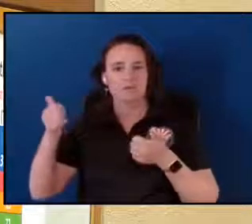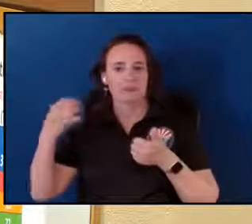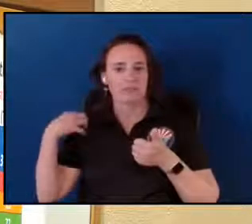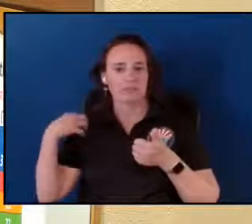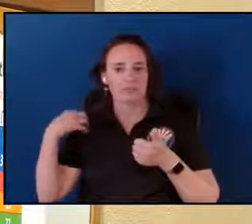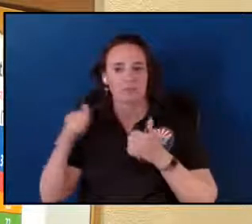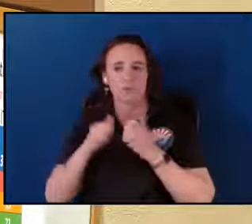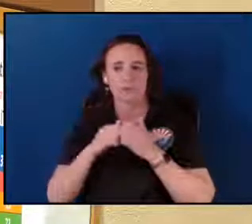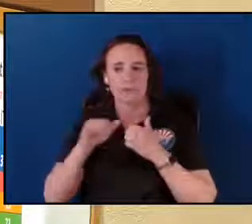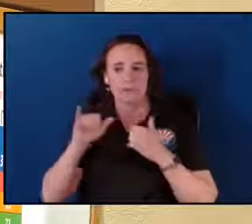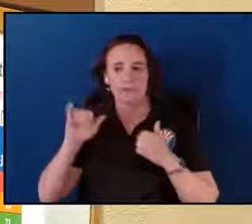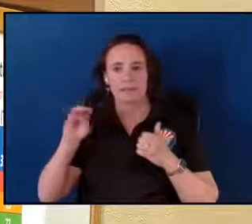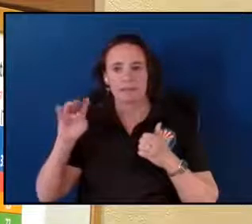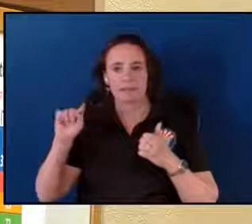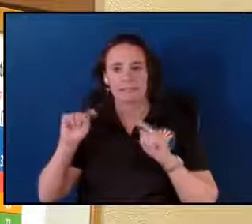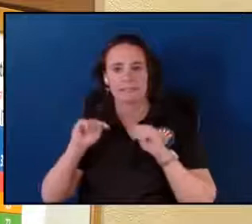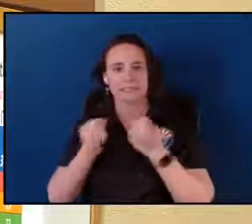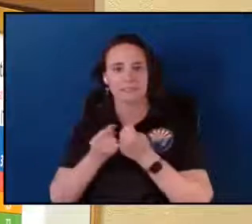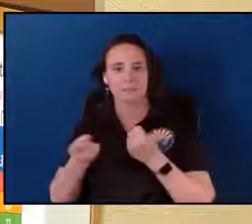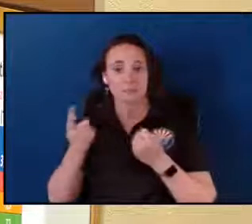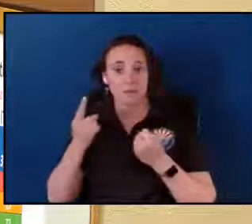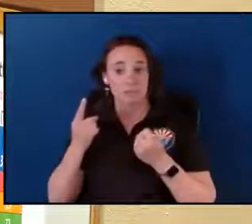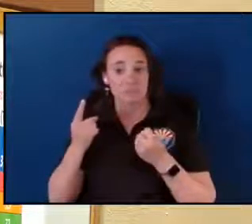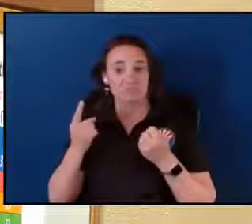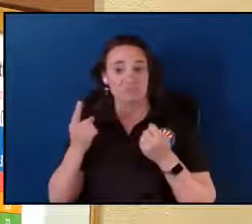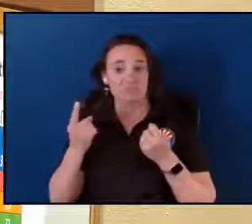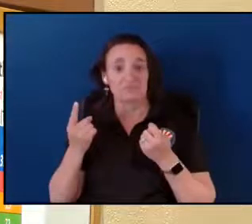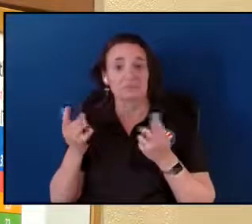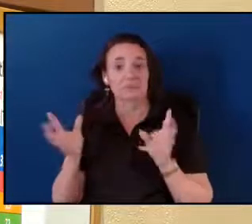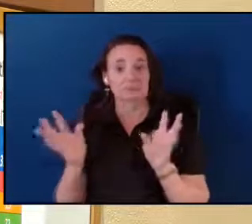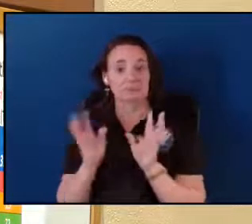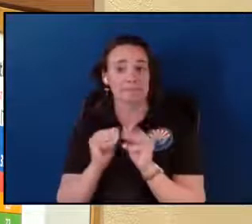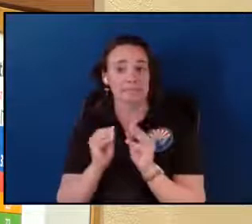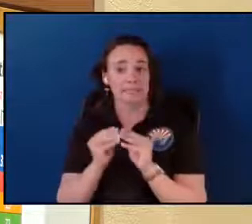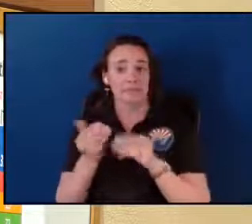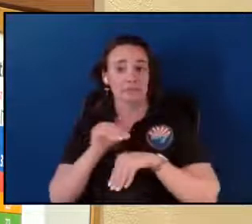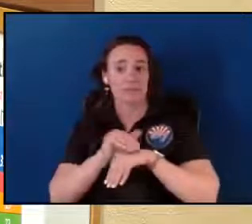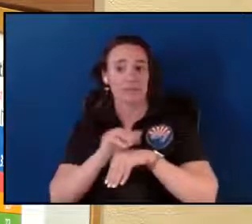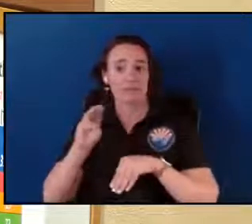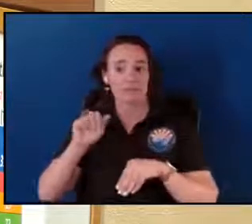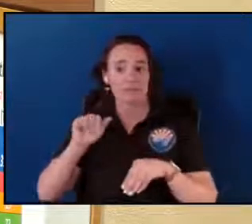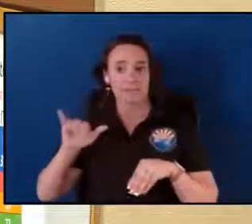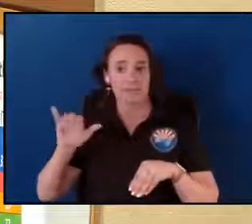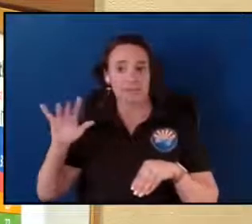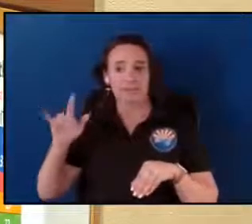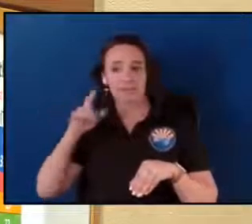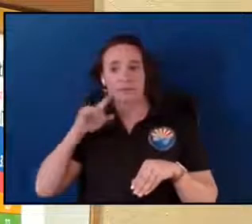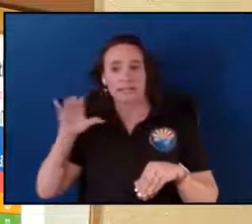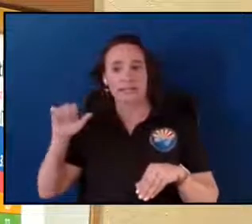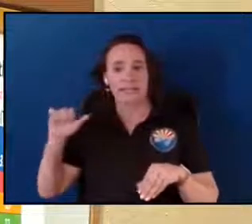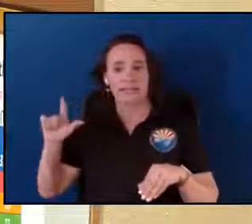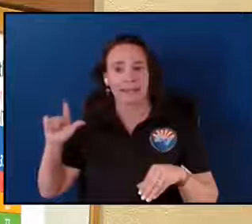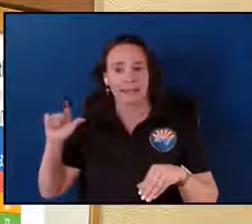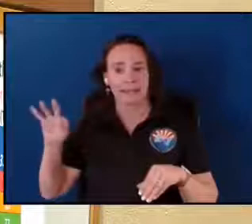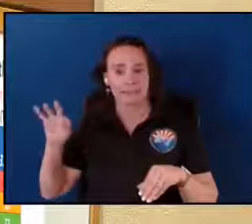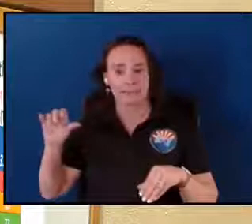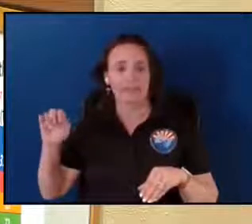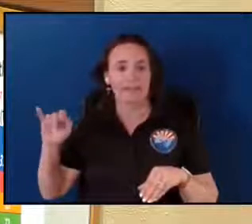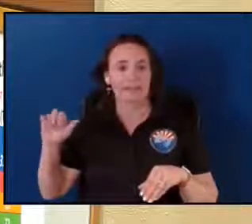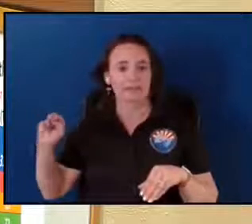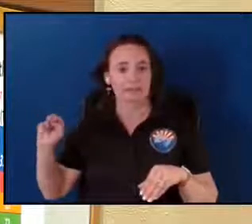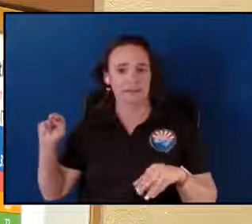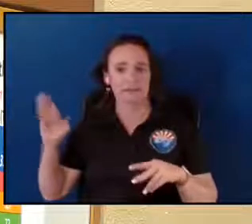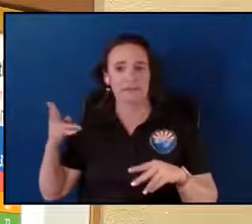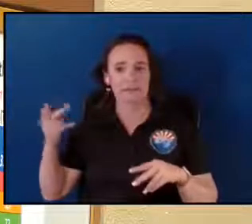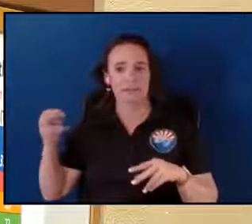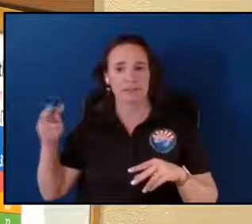the Calf Canyon and Hermits Peak fire update for May 25th. I'll give you some updated numbers. As I